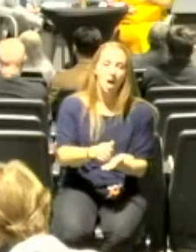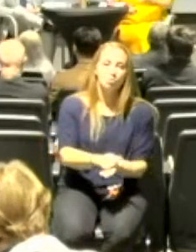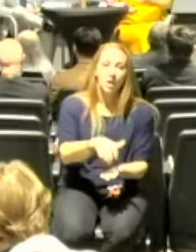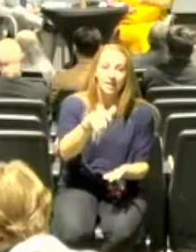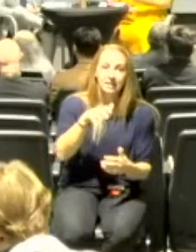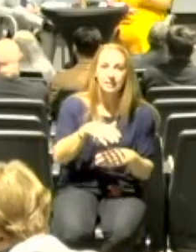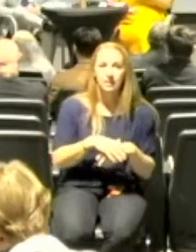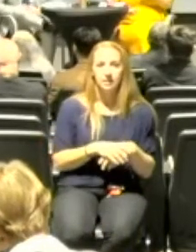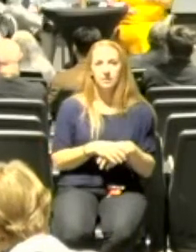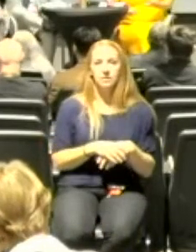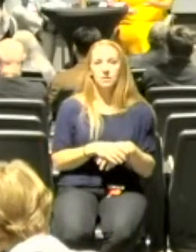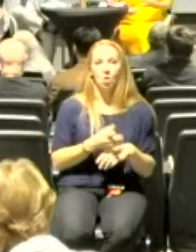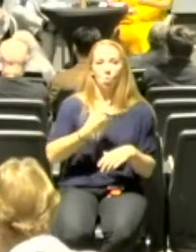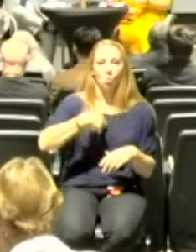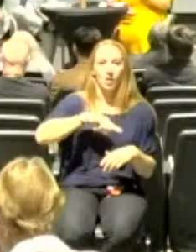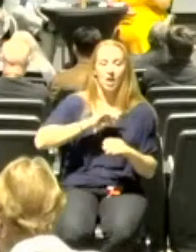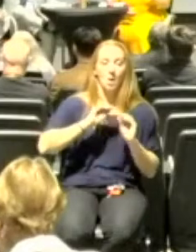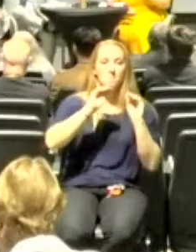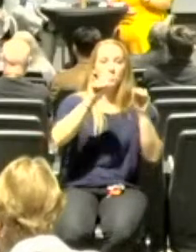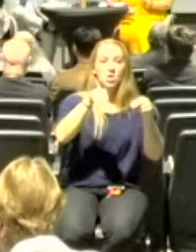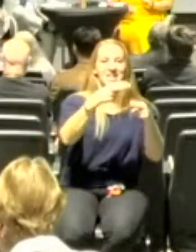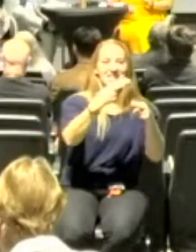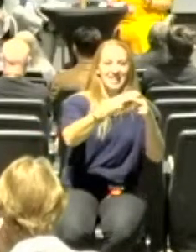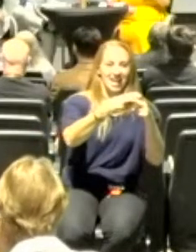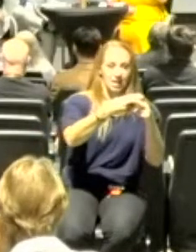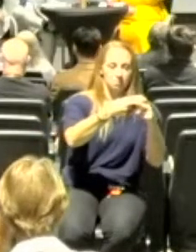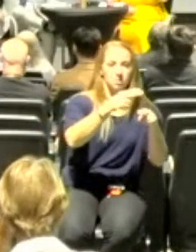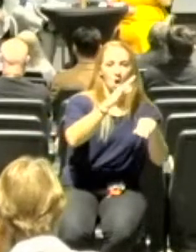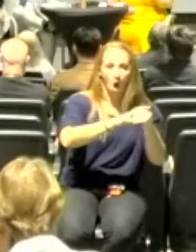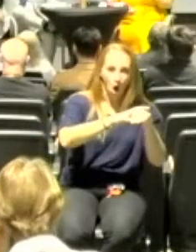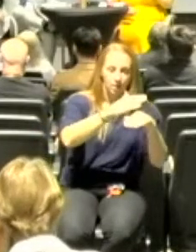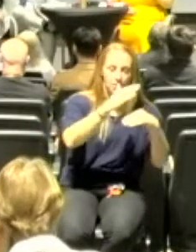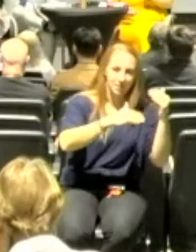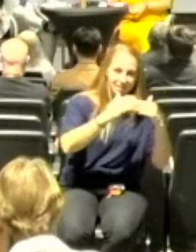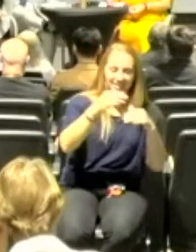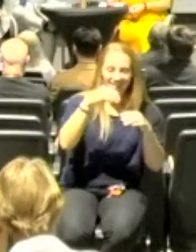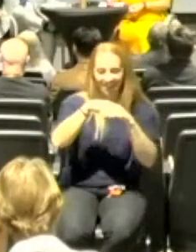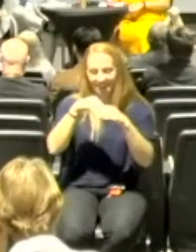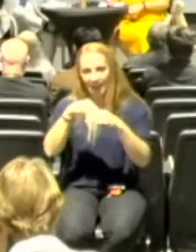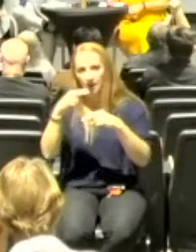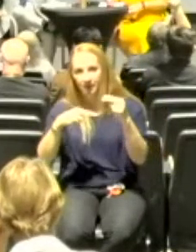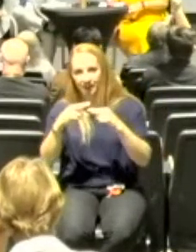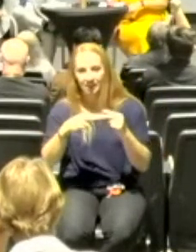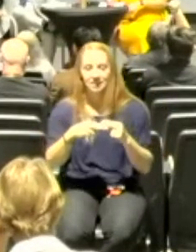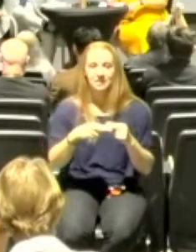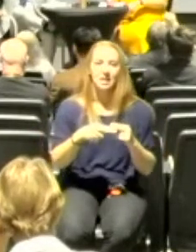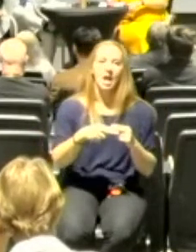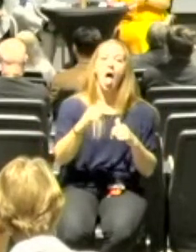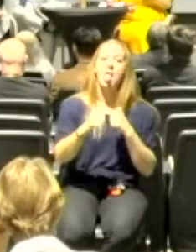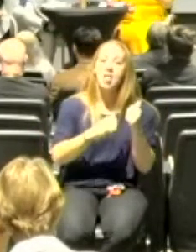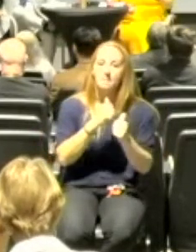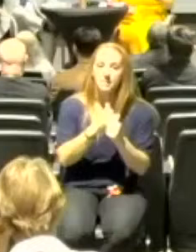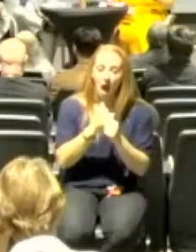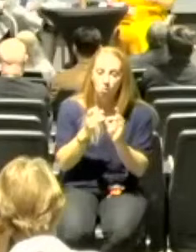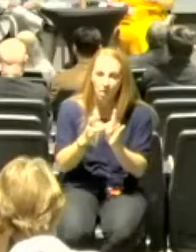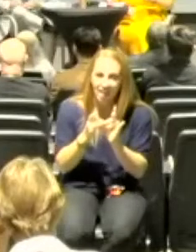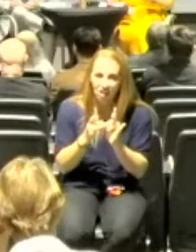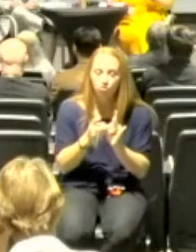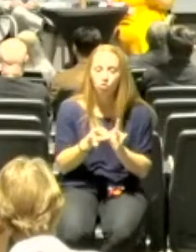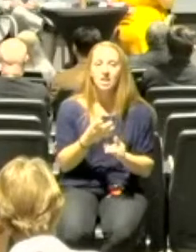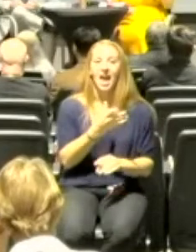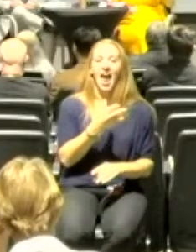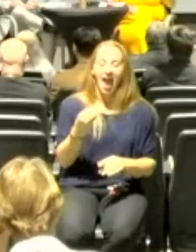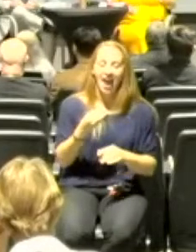are putting names on buildings and inside buildings, and there's still space available. We are alumni relations, and we are the